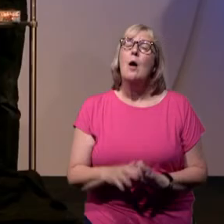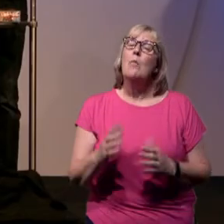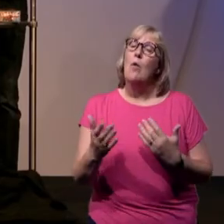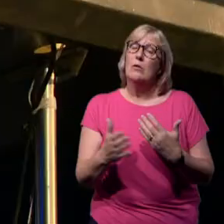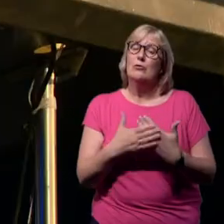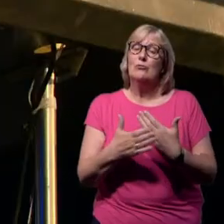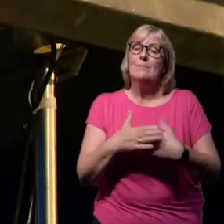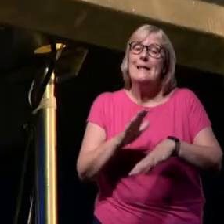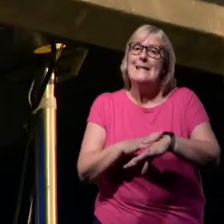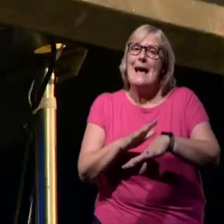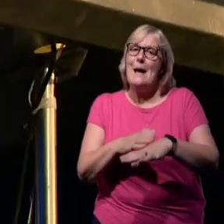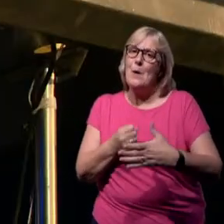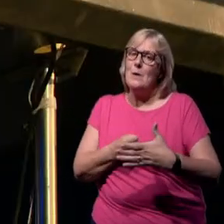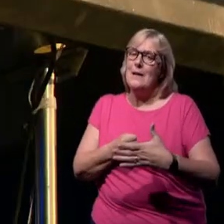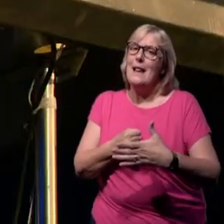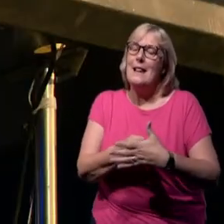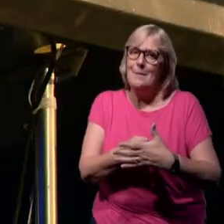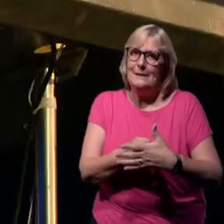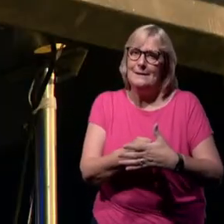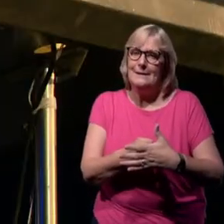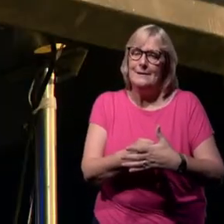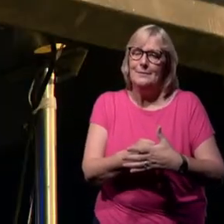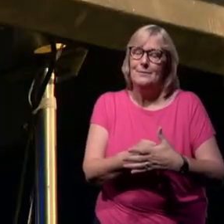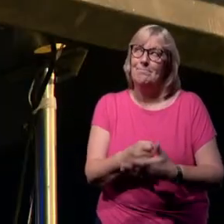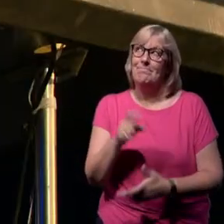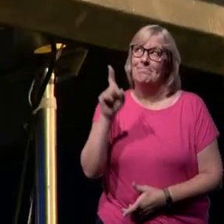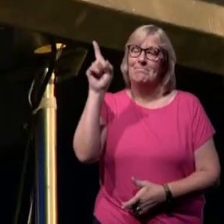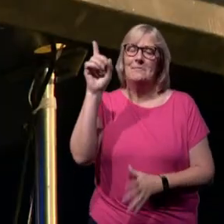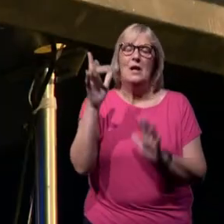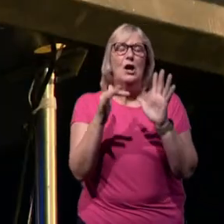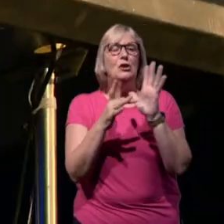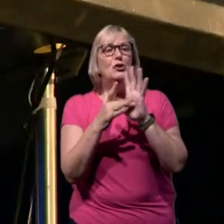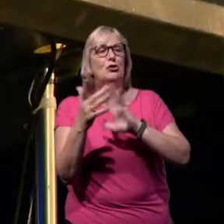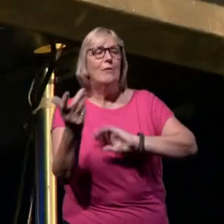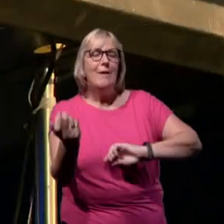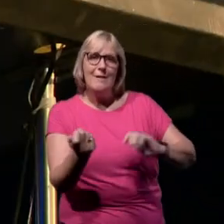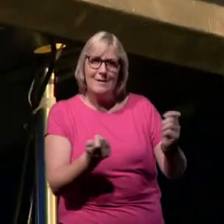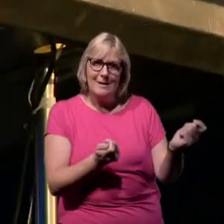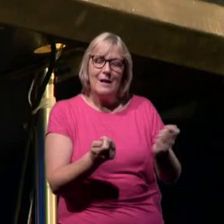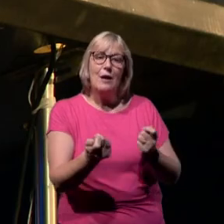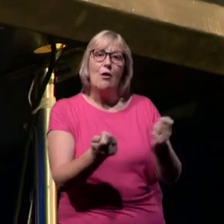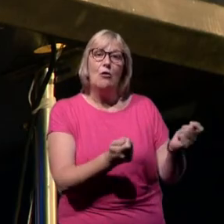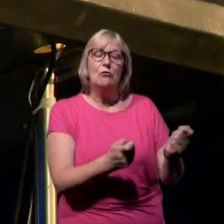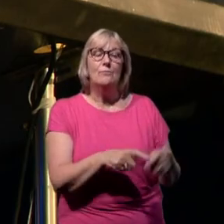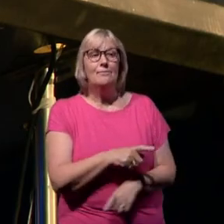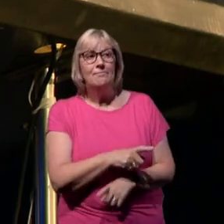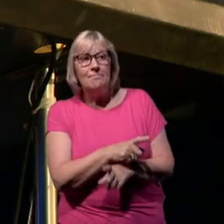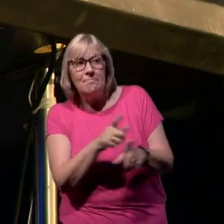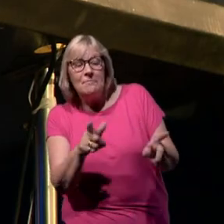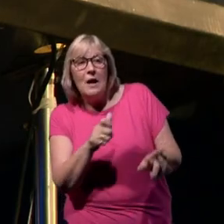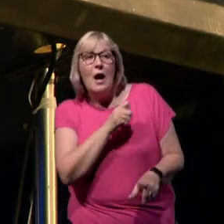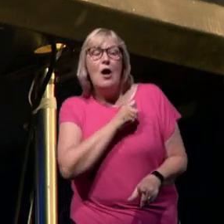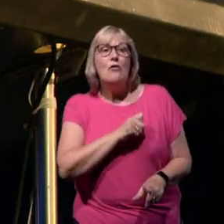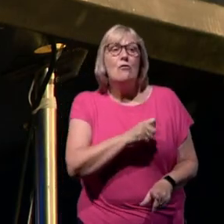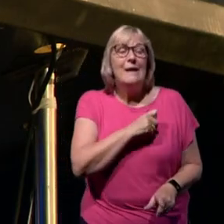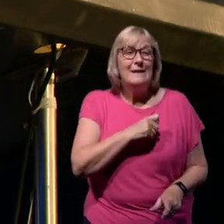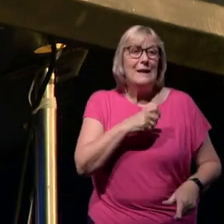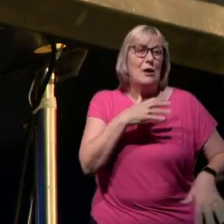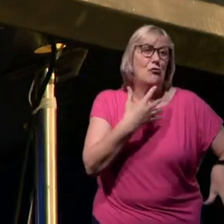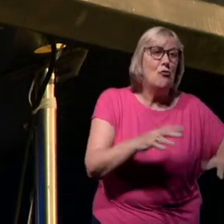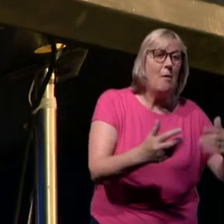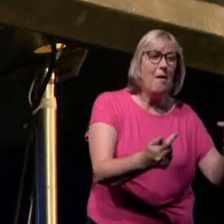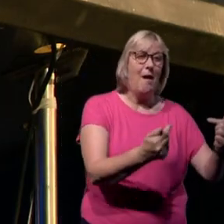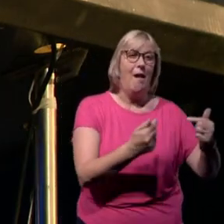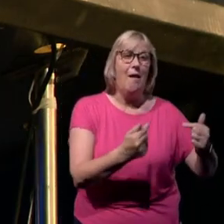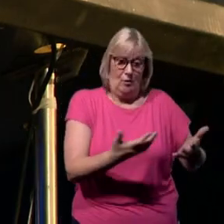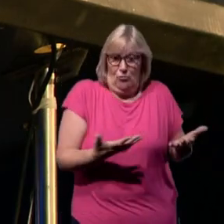limited. That Jesus is in control. Christian, if trouble is going to get to